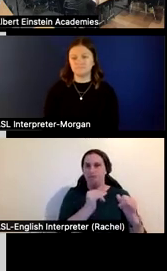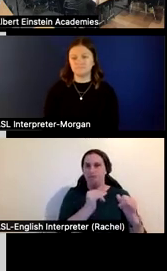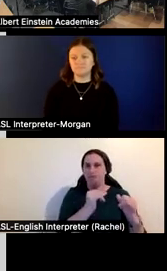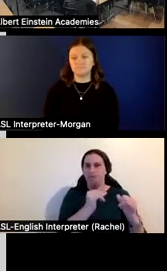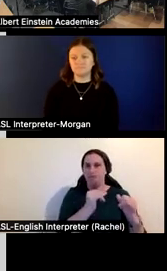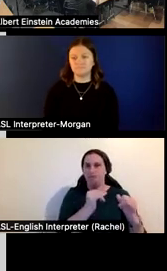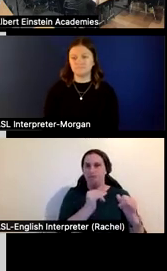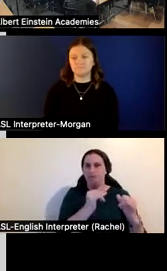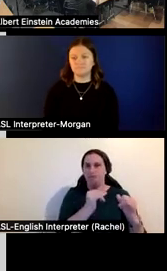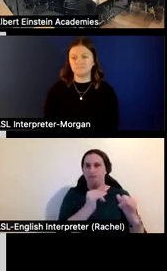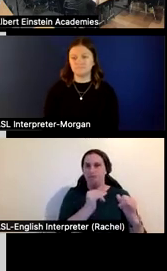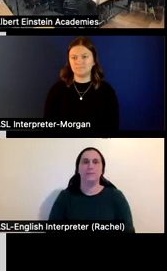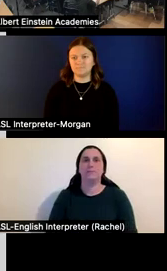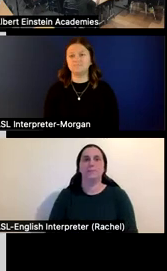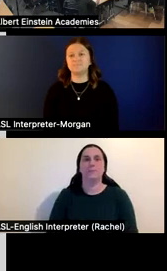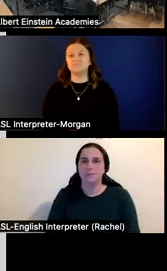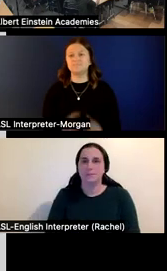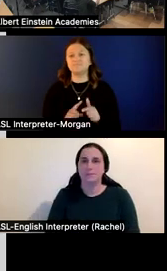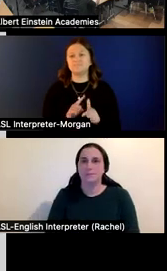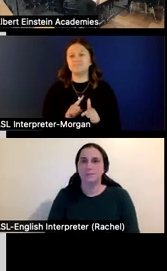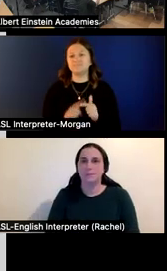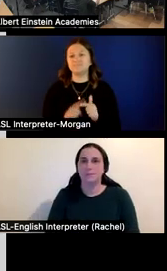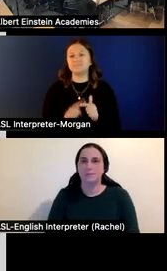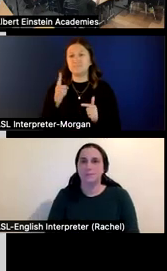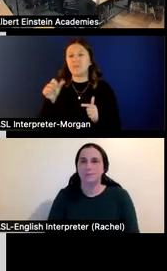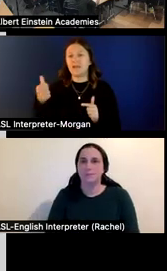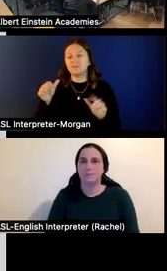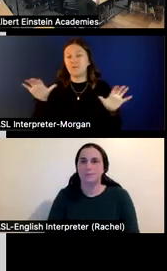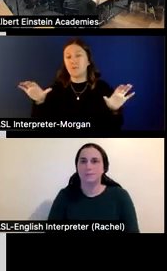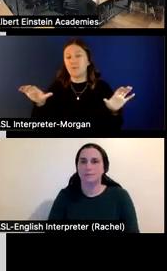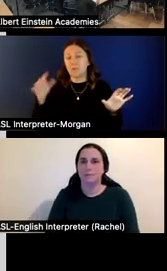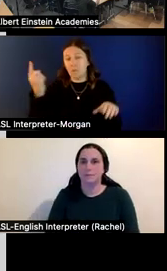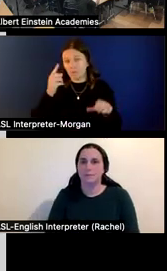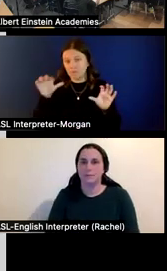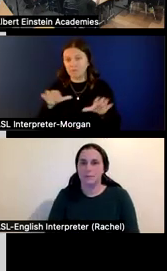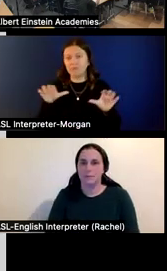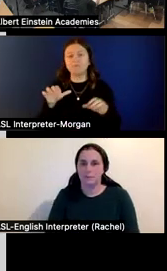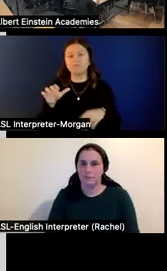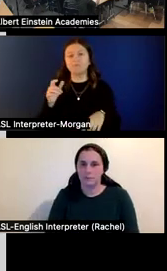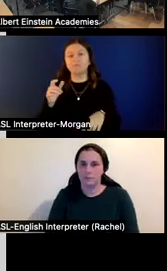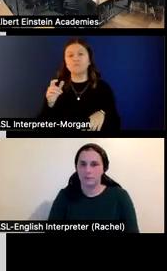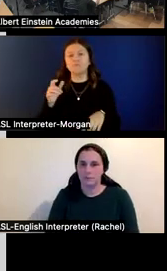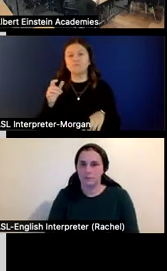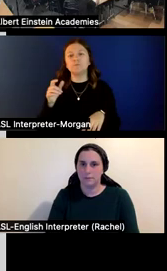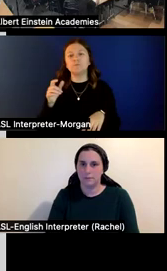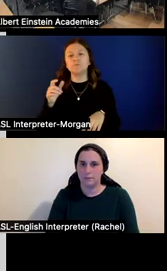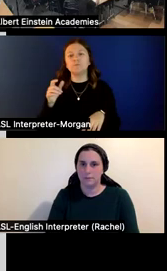And then another thing we always do, and I don't know, it's a little small, I see that. So this is just like a thing that we